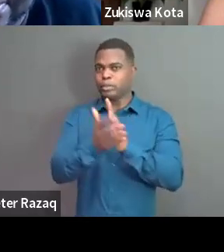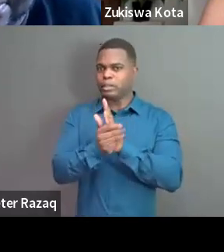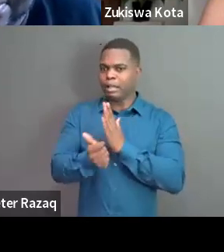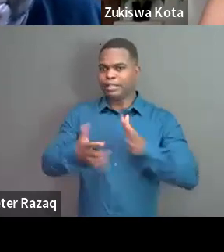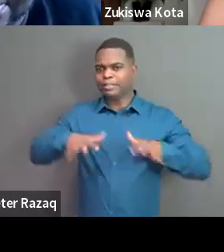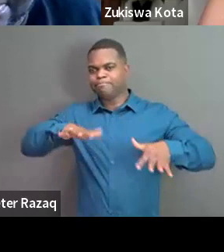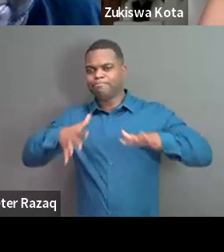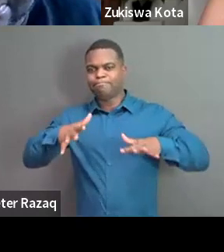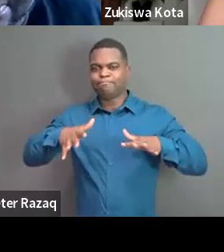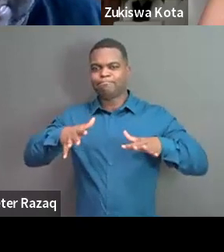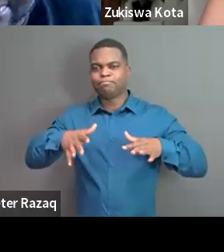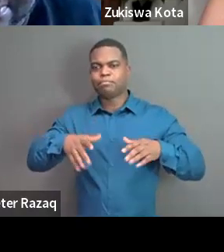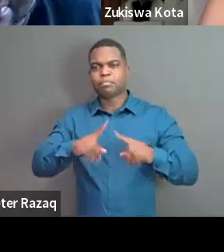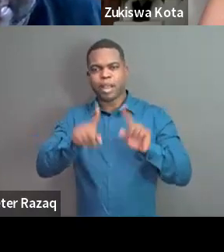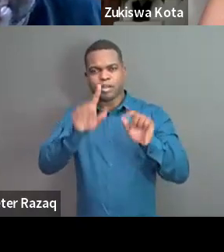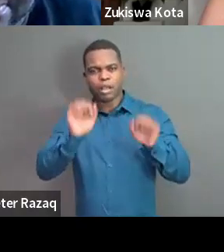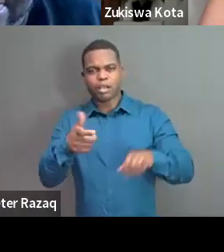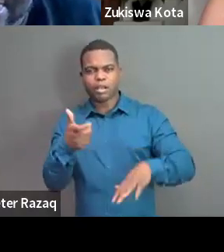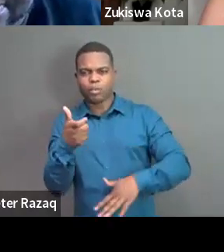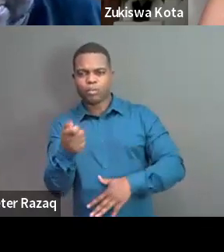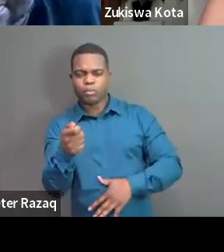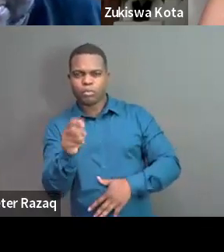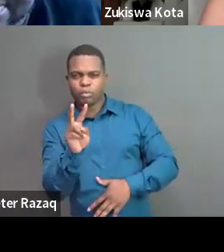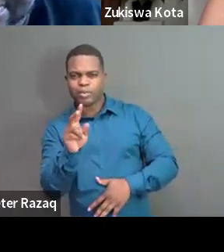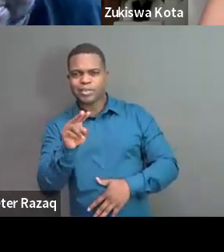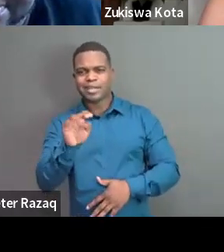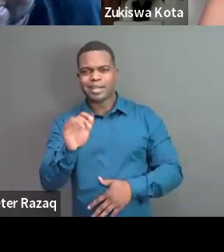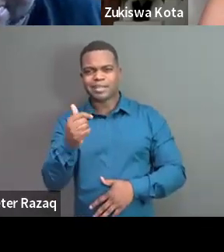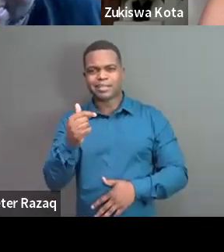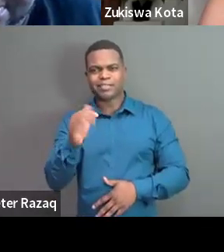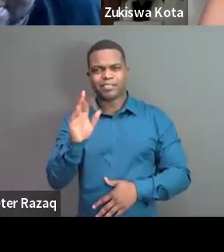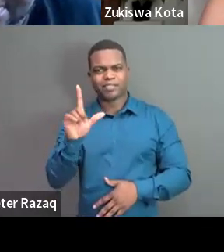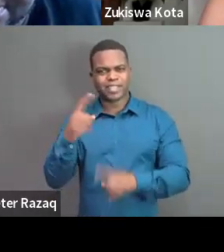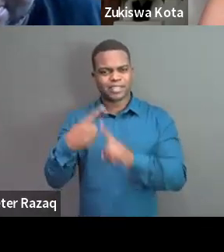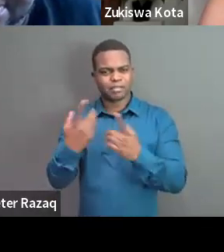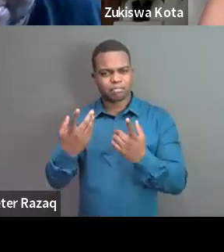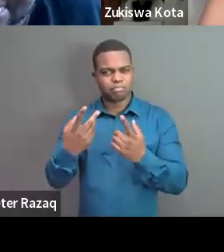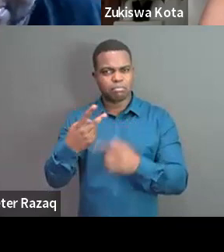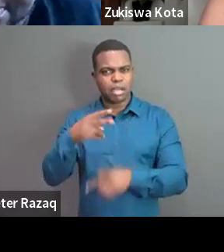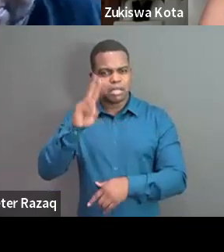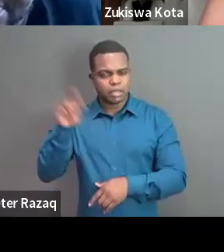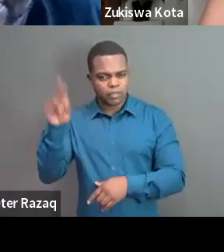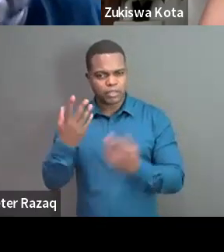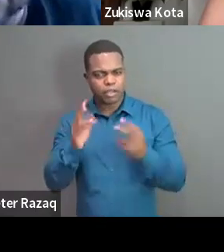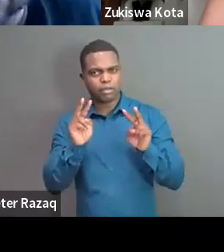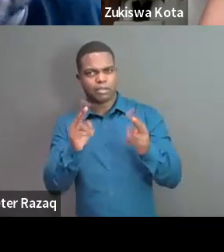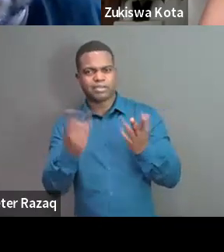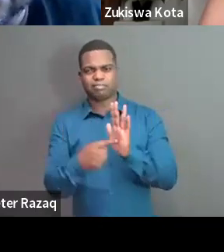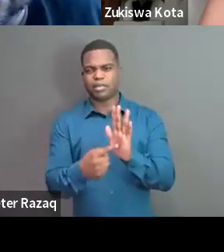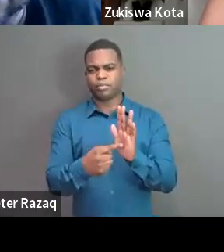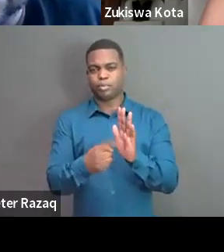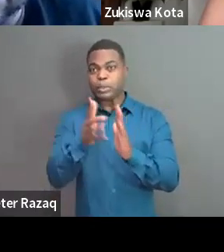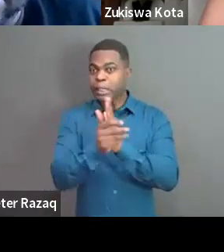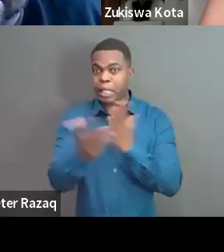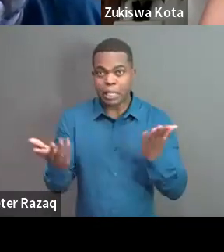need knowledge there. So can we develop a place where we can combine it and then connect these places